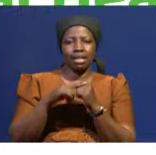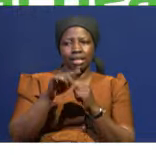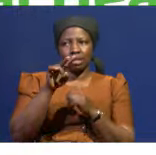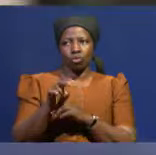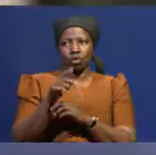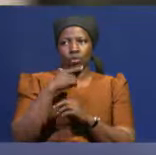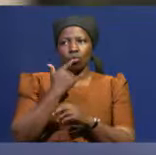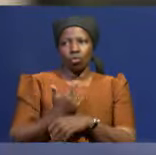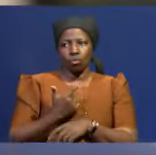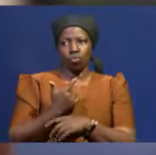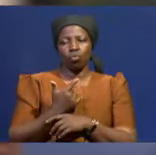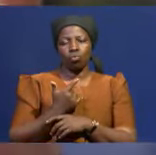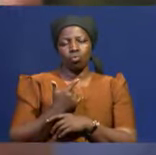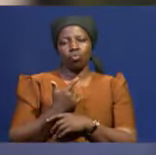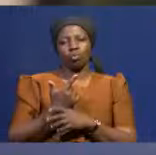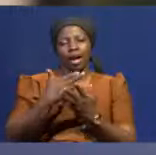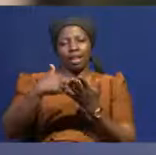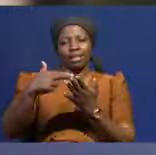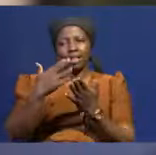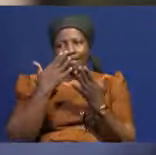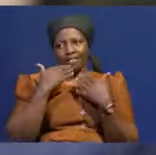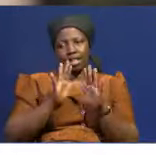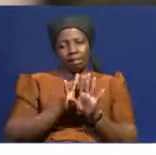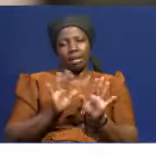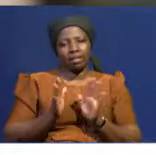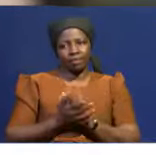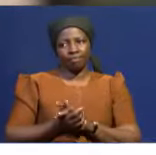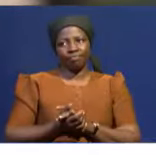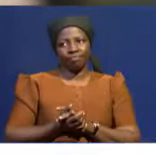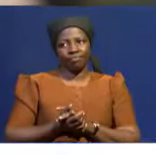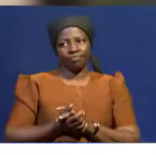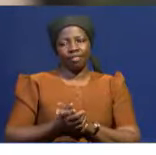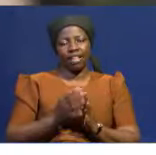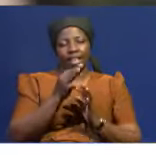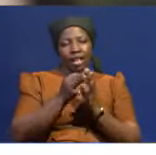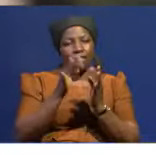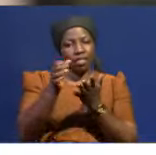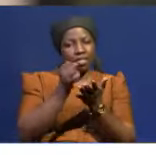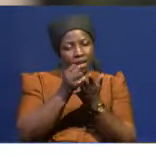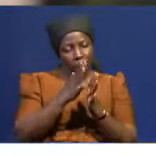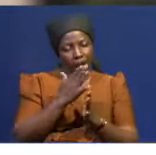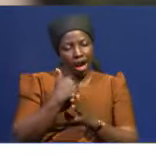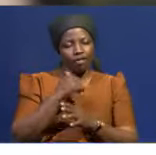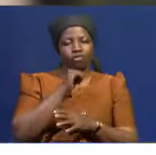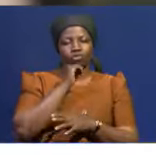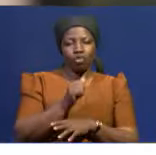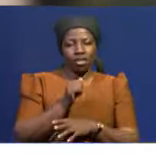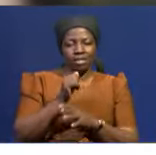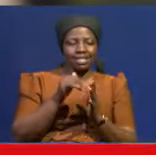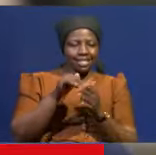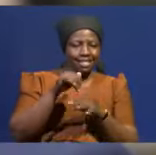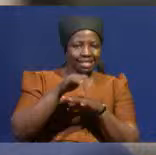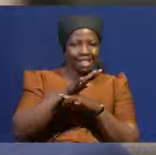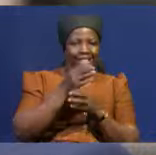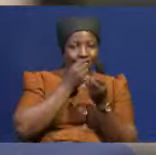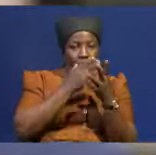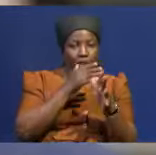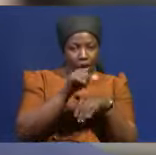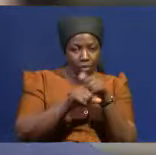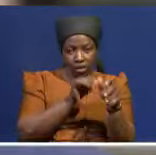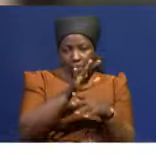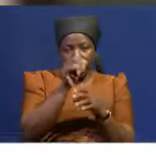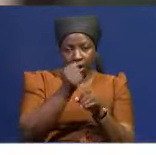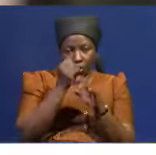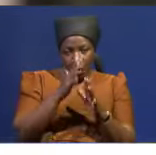15588. So if there is the employer has not sent details of the employee confirming that they are paid up or they are members who normally they